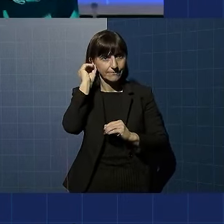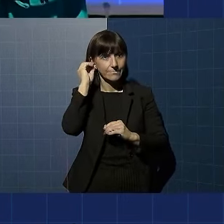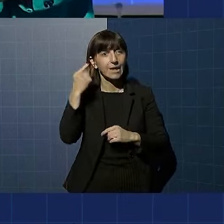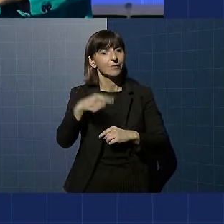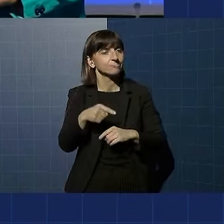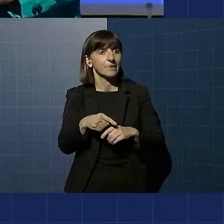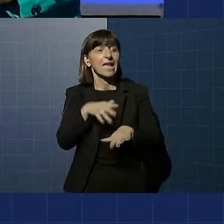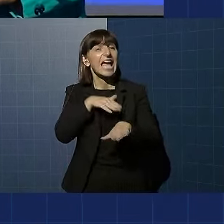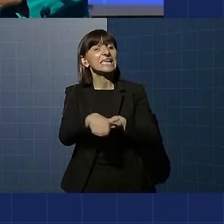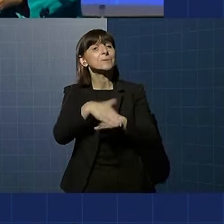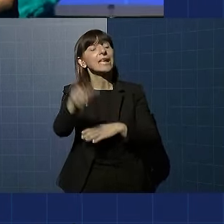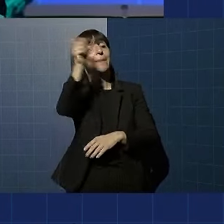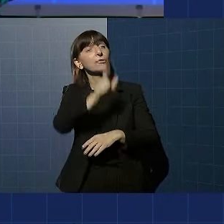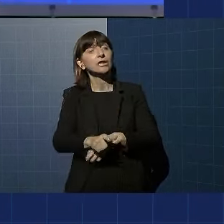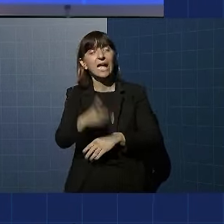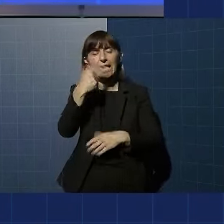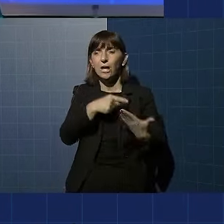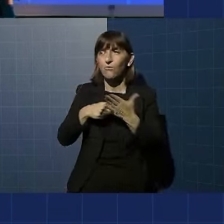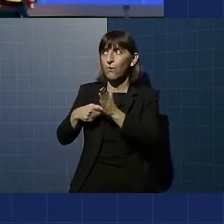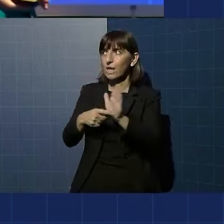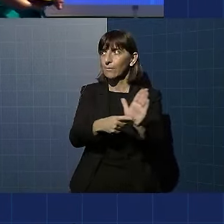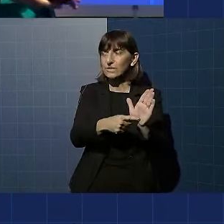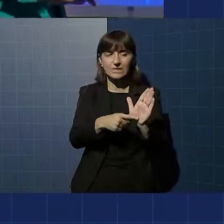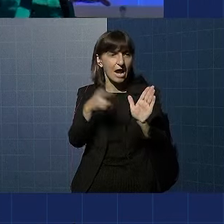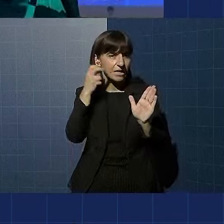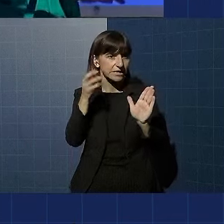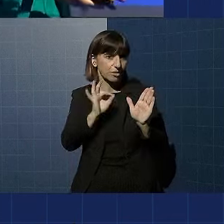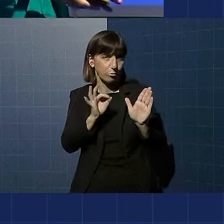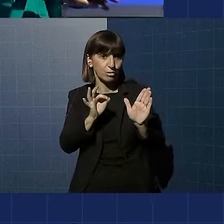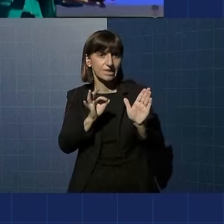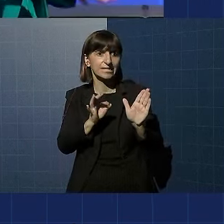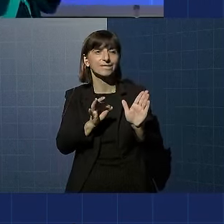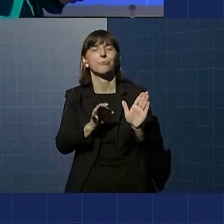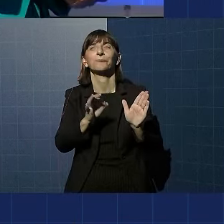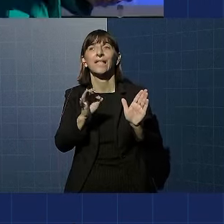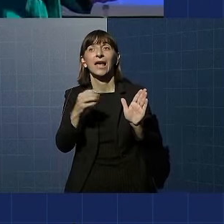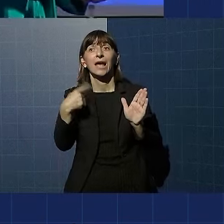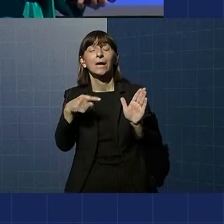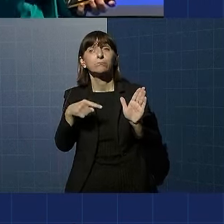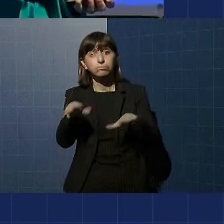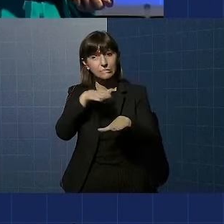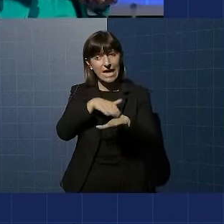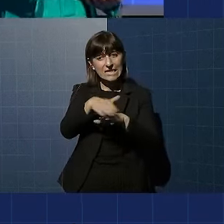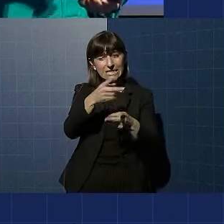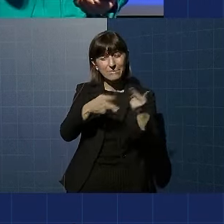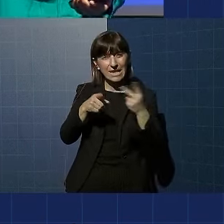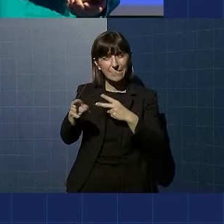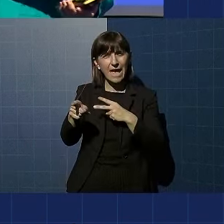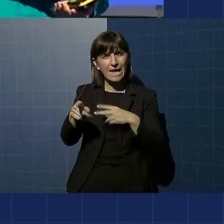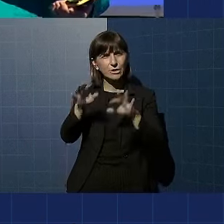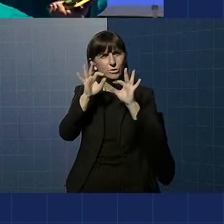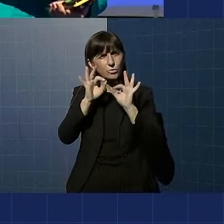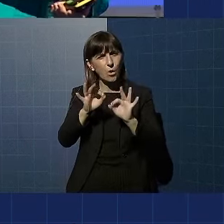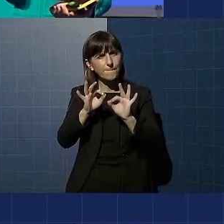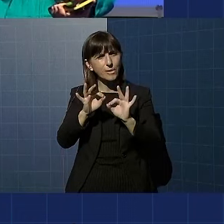is an experiment that really took wounds. They took skin from